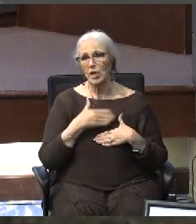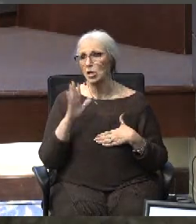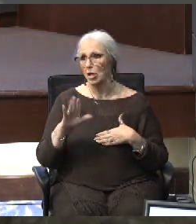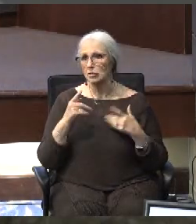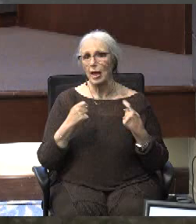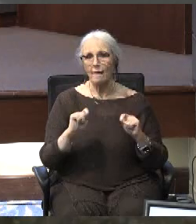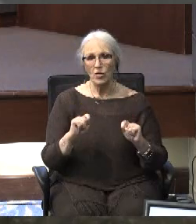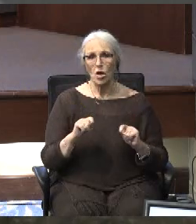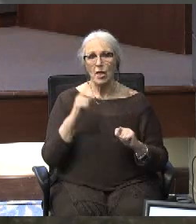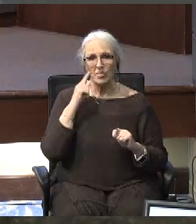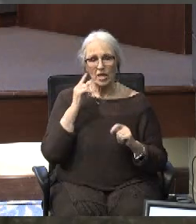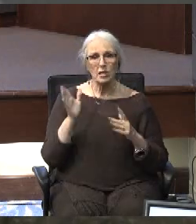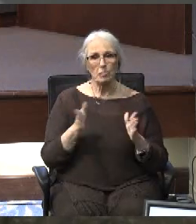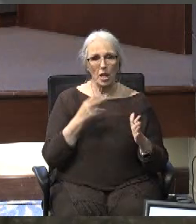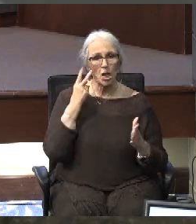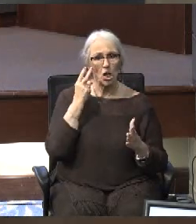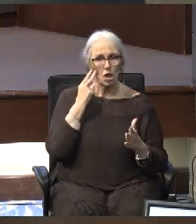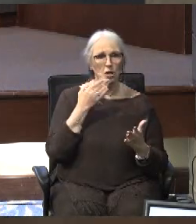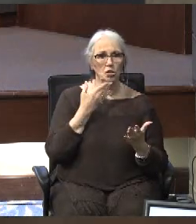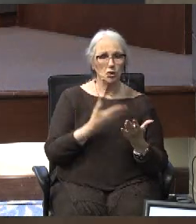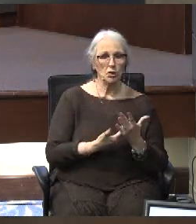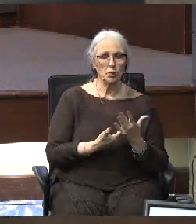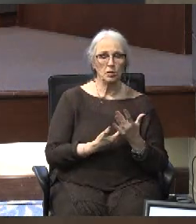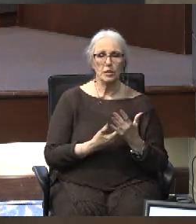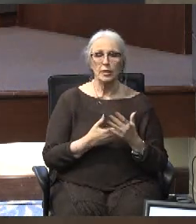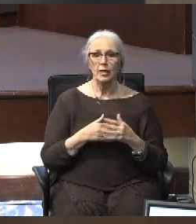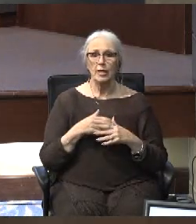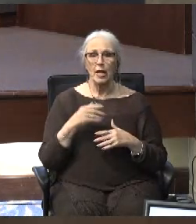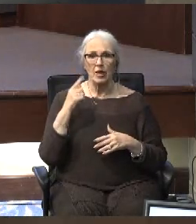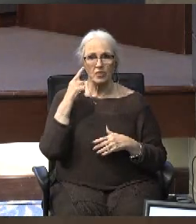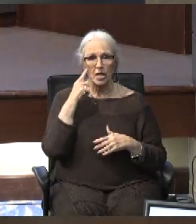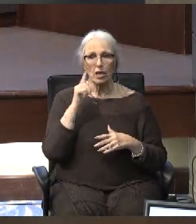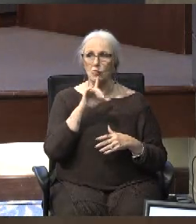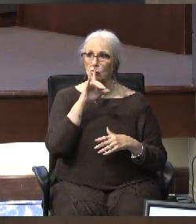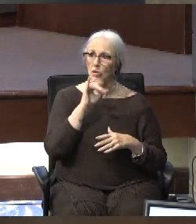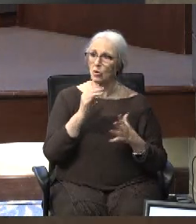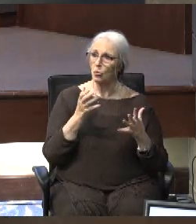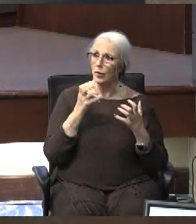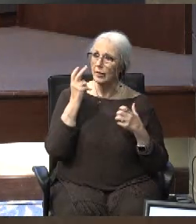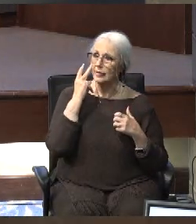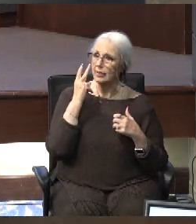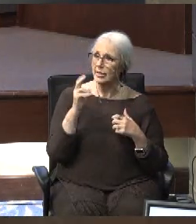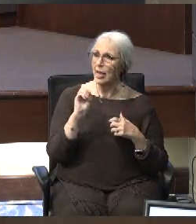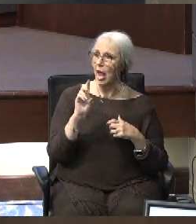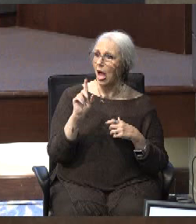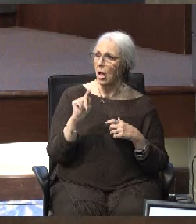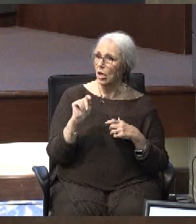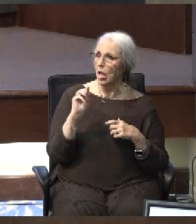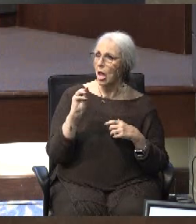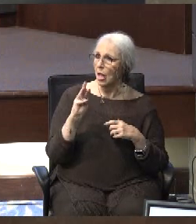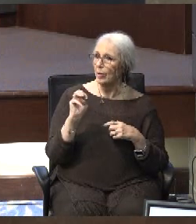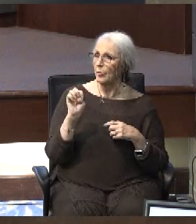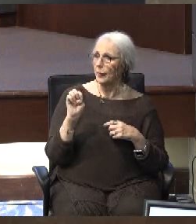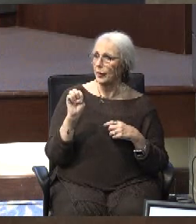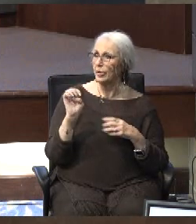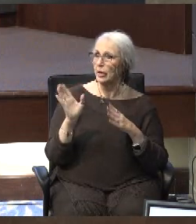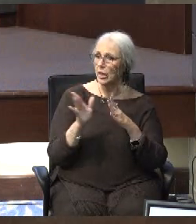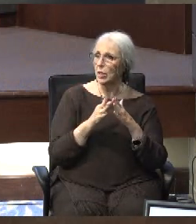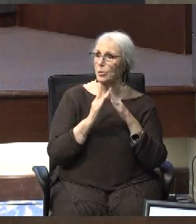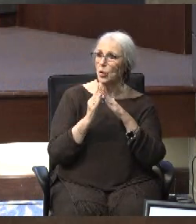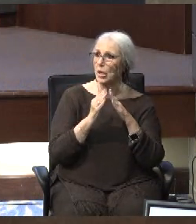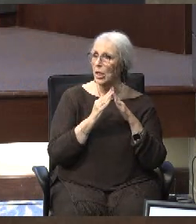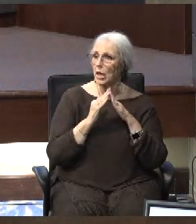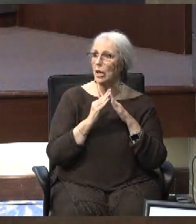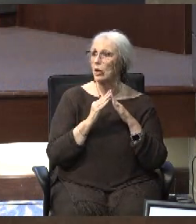efforts. I think this plan looks good. I think where I really want to see the outcomes in our community in